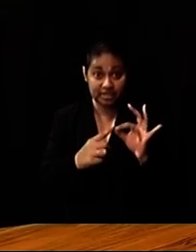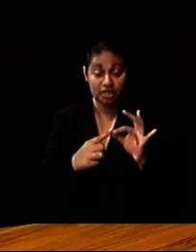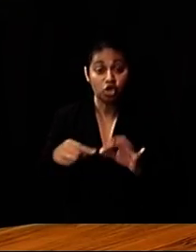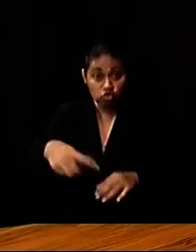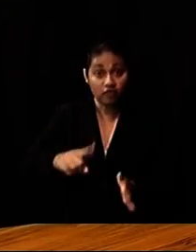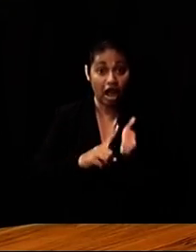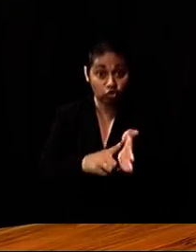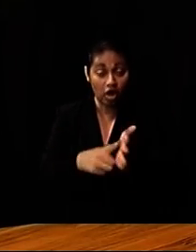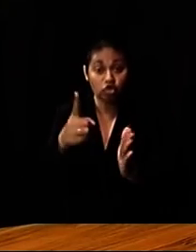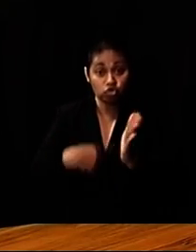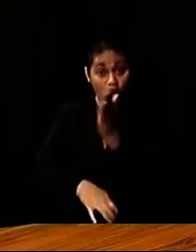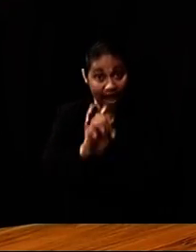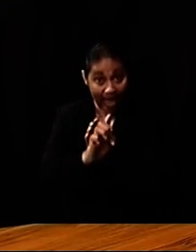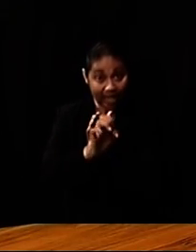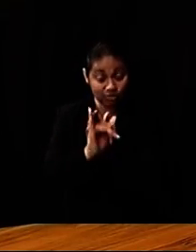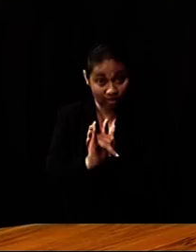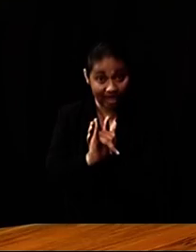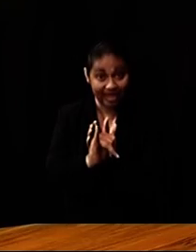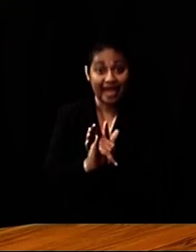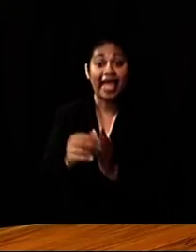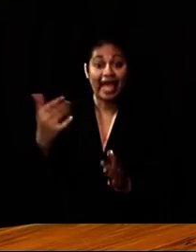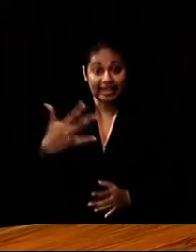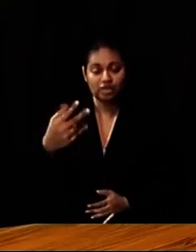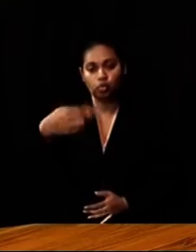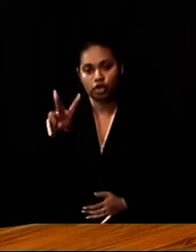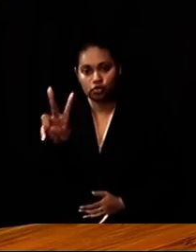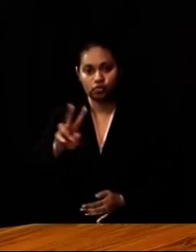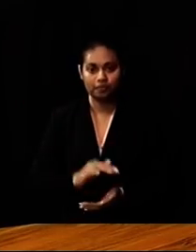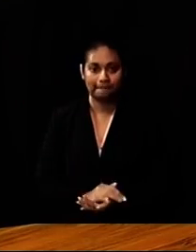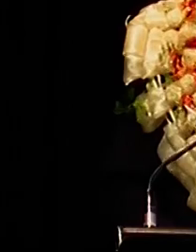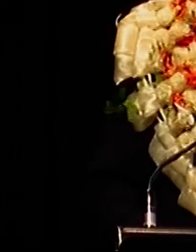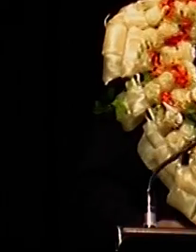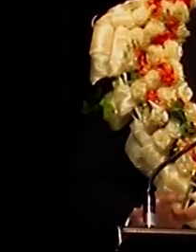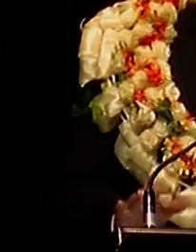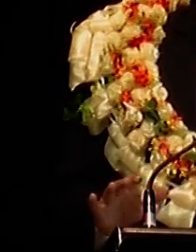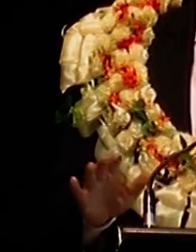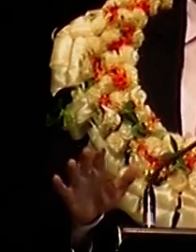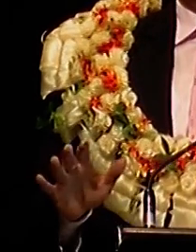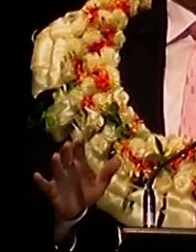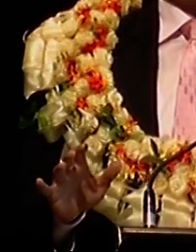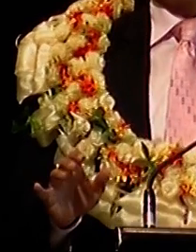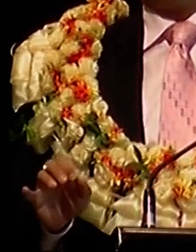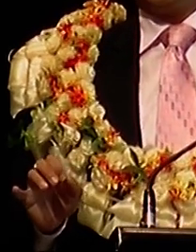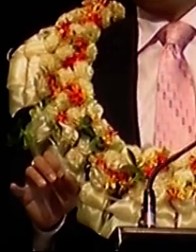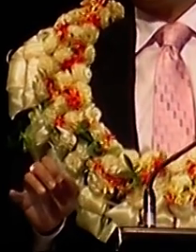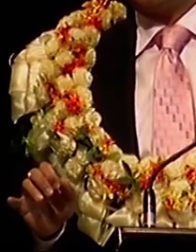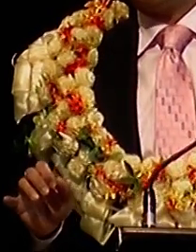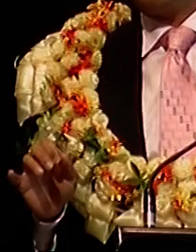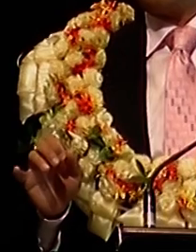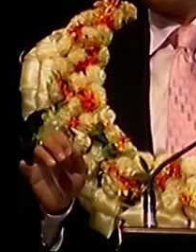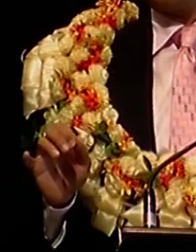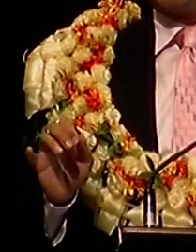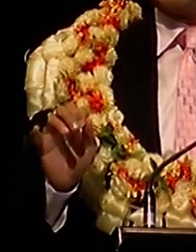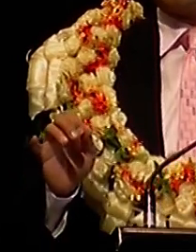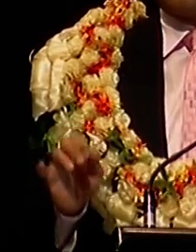Lautoka between July the 18th to 22nd. He said the objective of the seminar is to